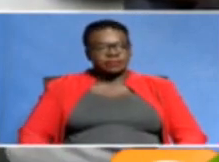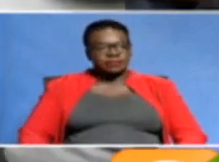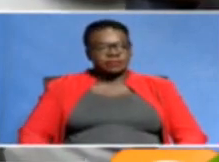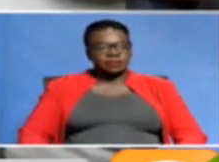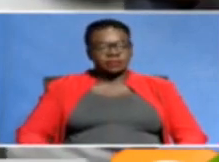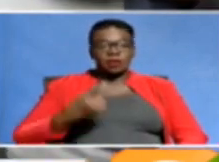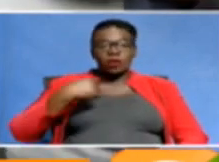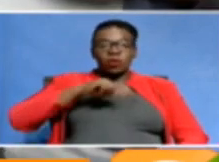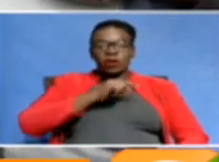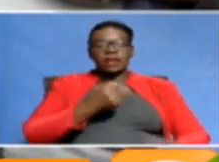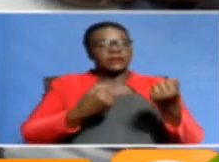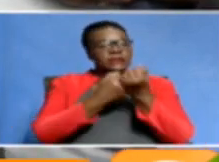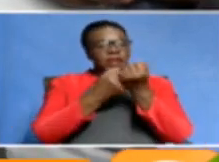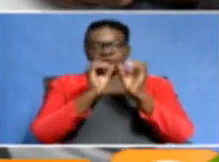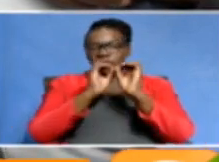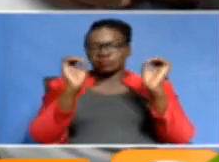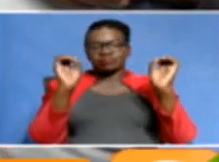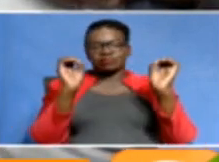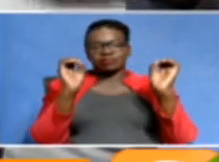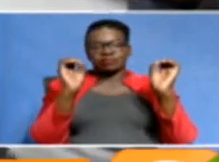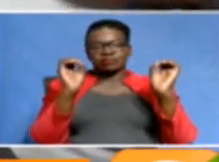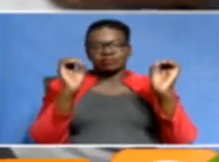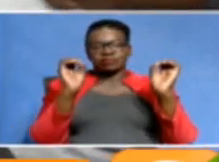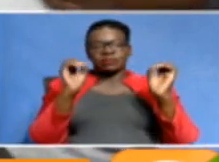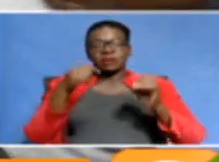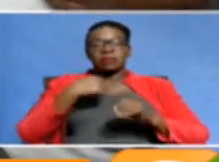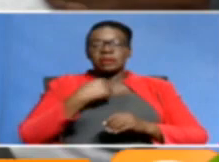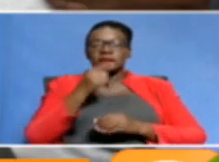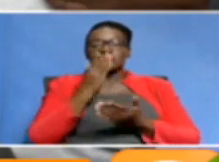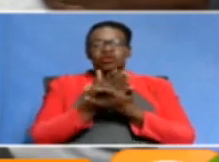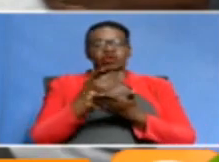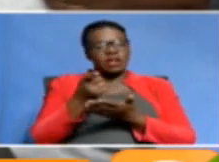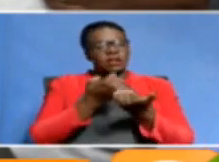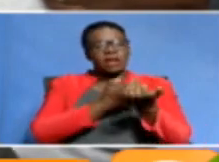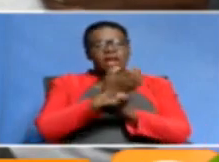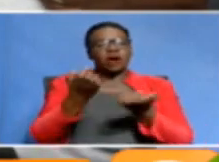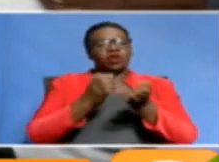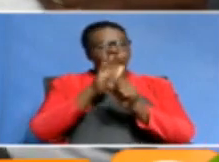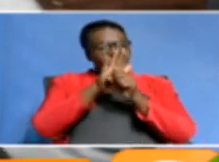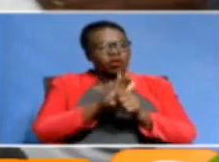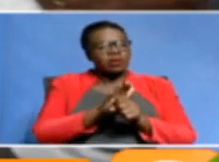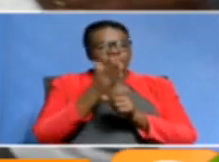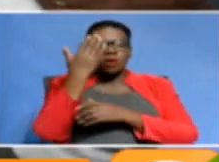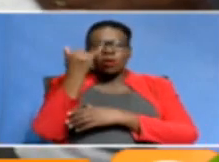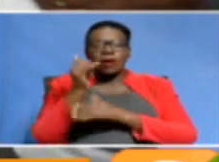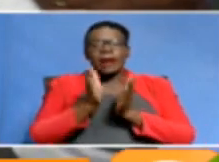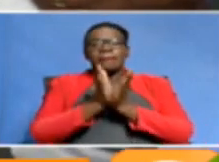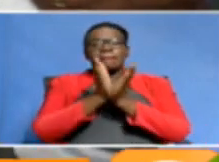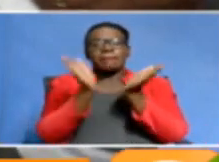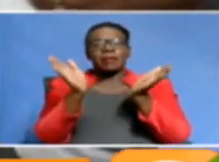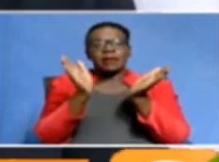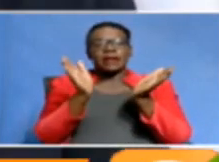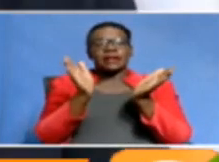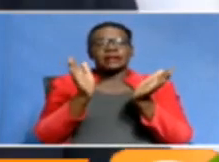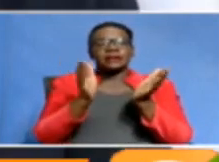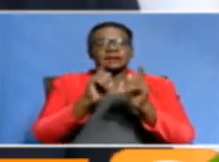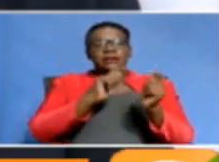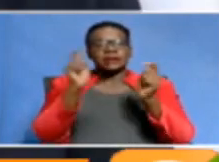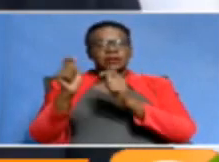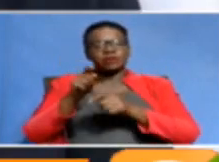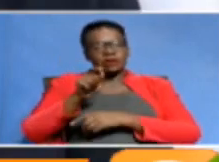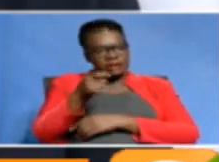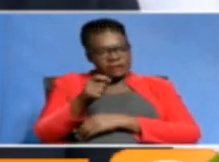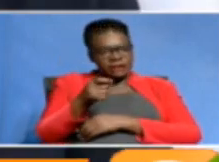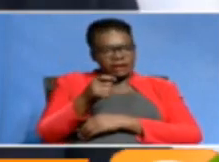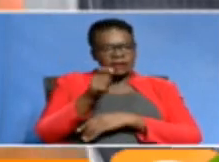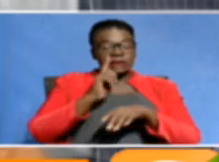We are not in support. This is, I would even say it's an economic sabotage, because public transport is key. When it is